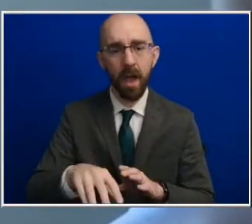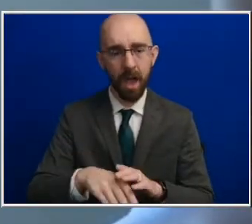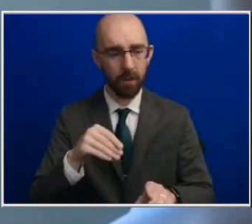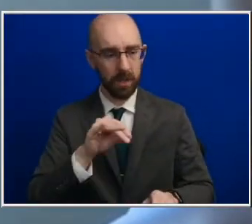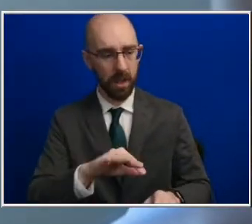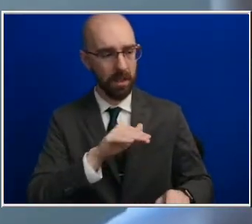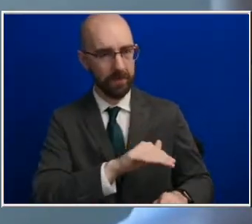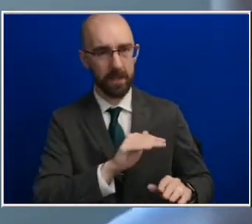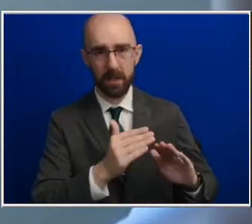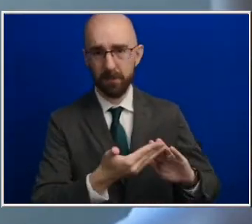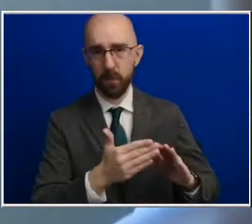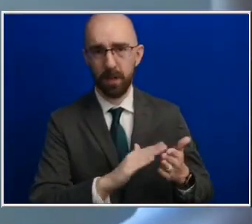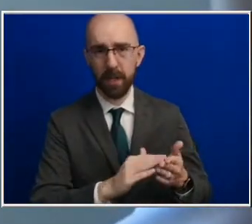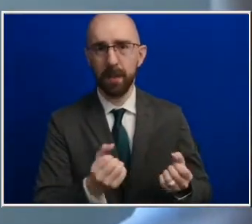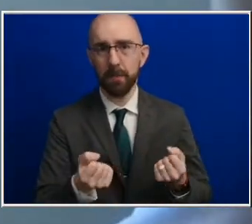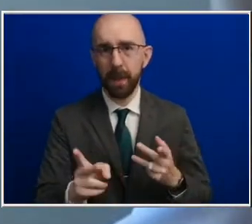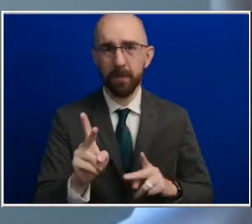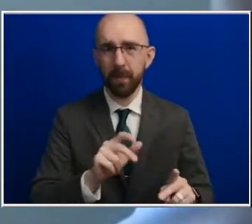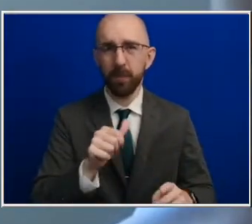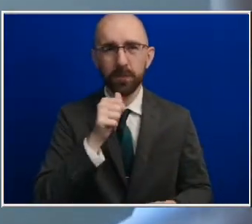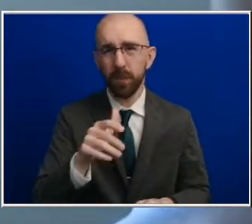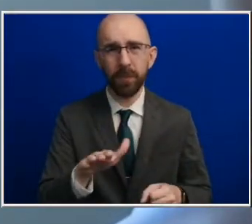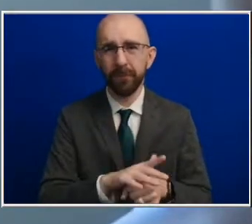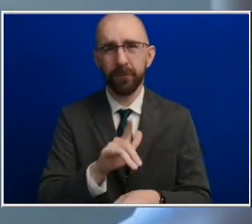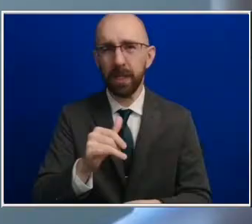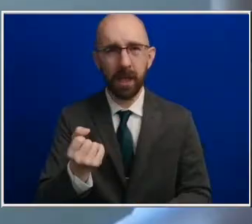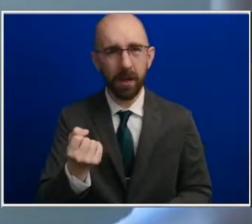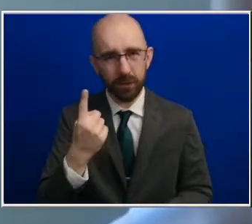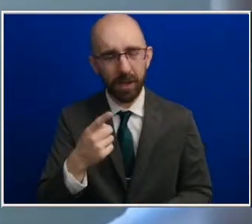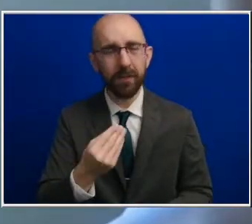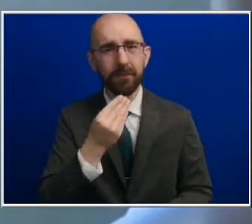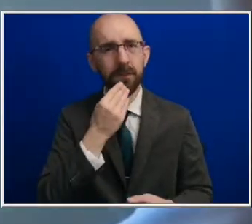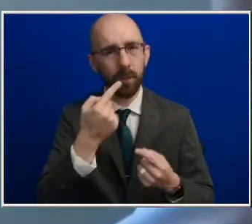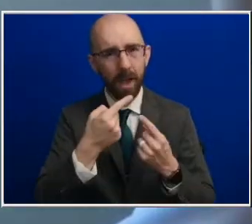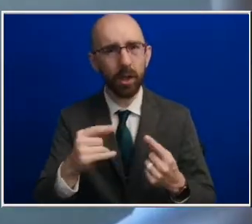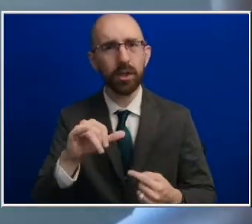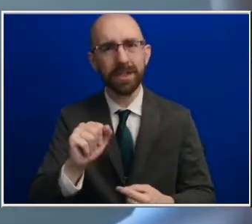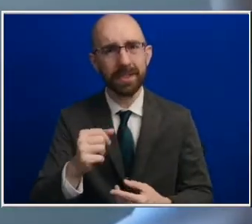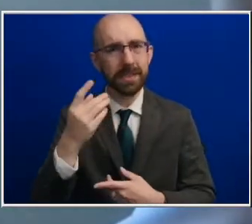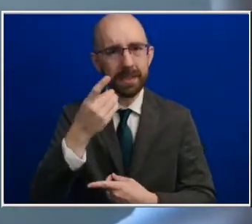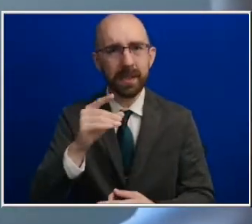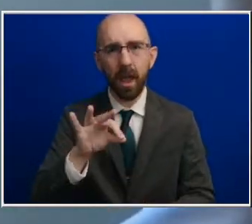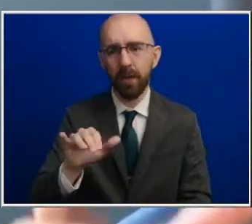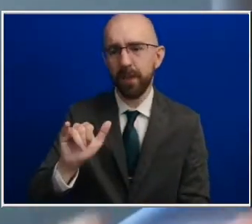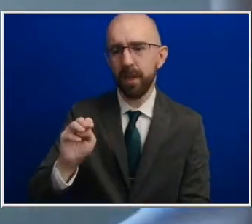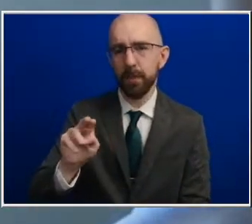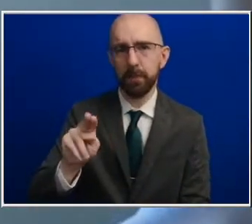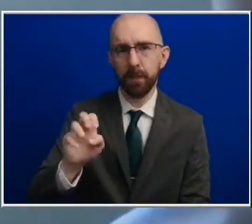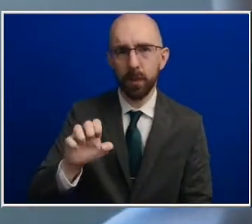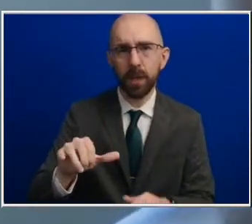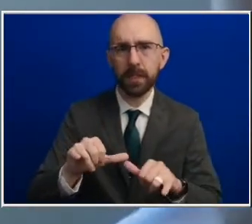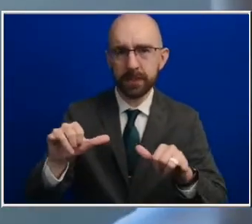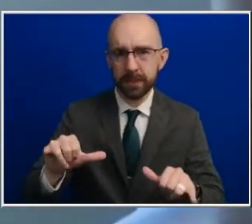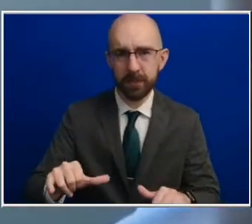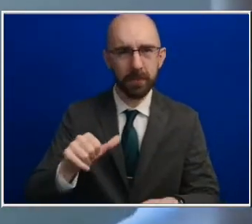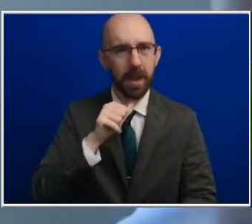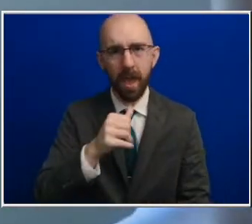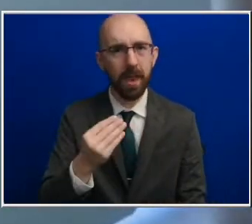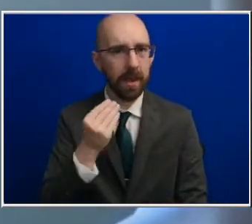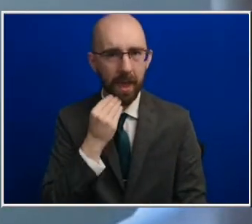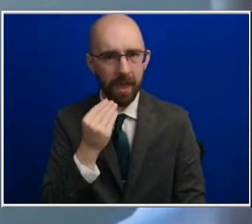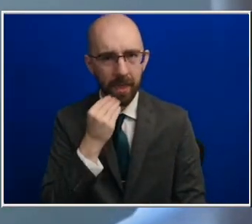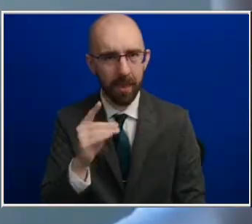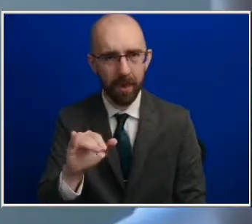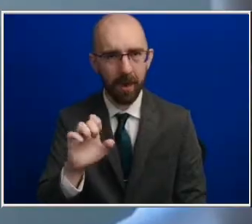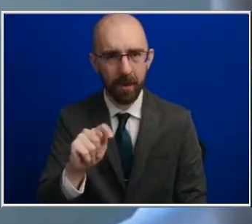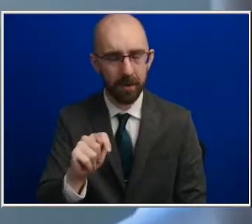community, many people don't understand that food allergy is a disease of the immune system, not a diet.